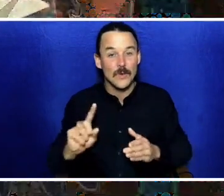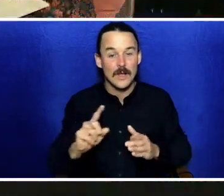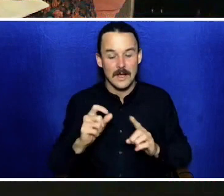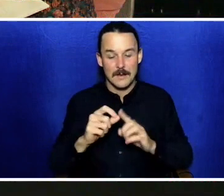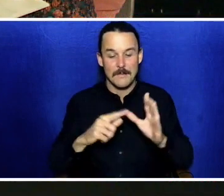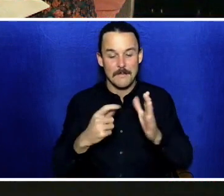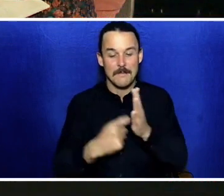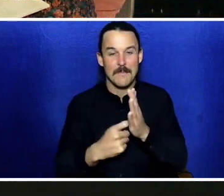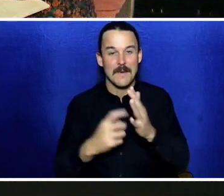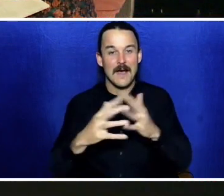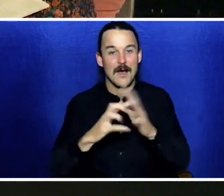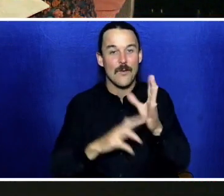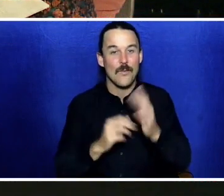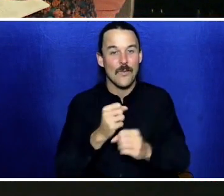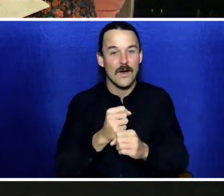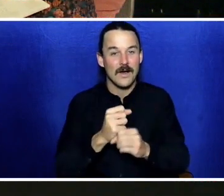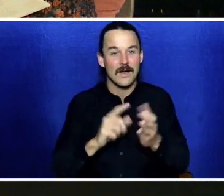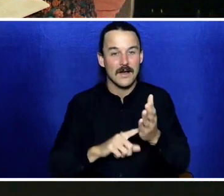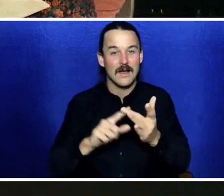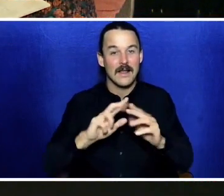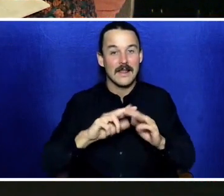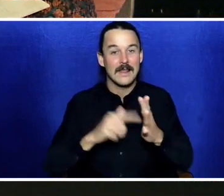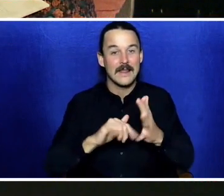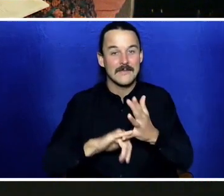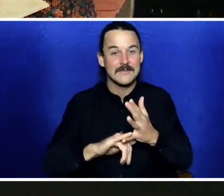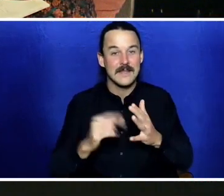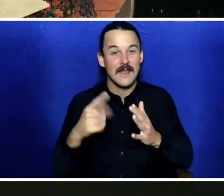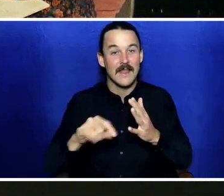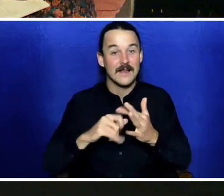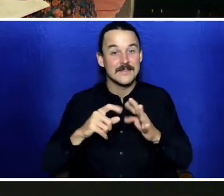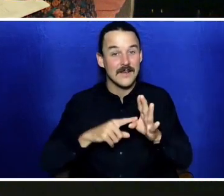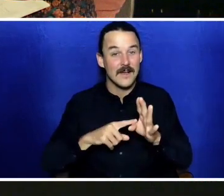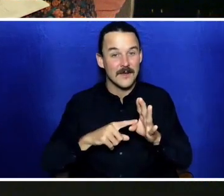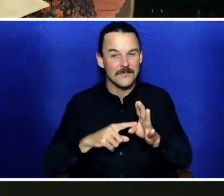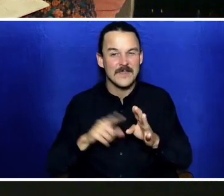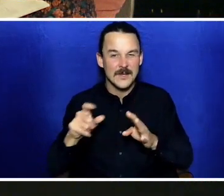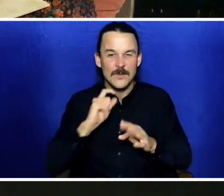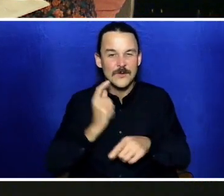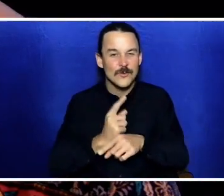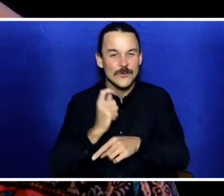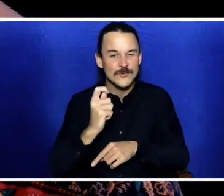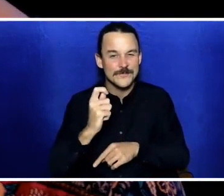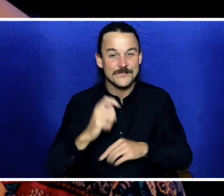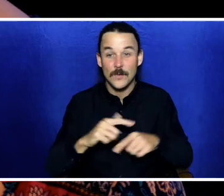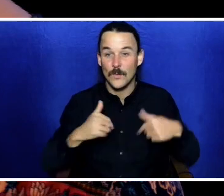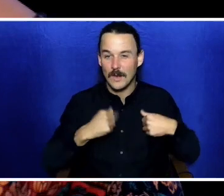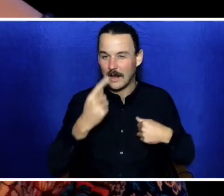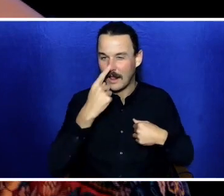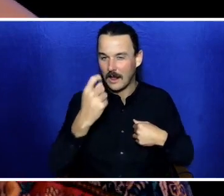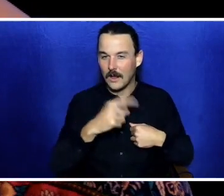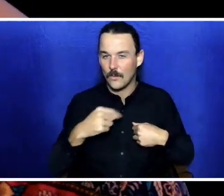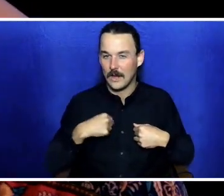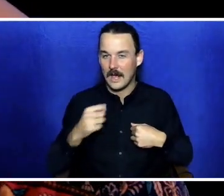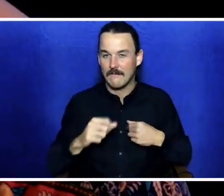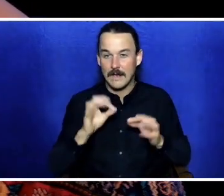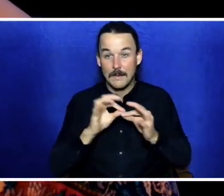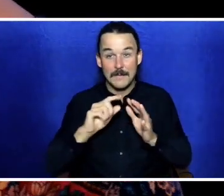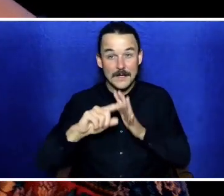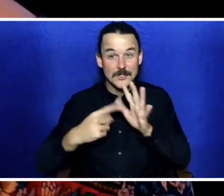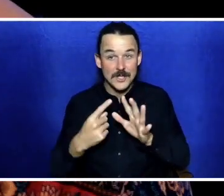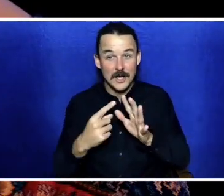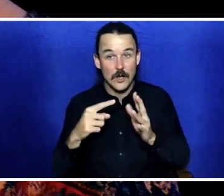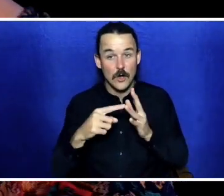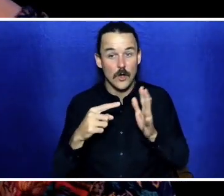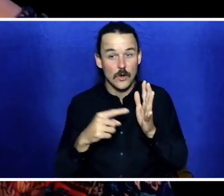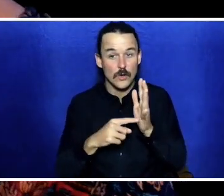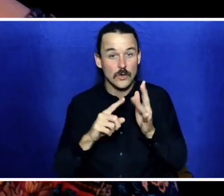very fortunate to have secured two incredible artists, BJ O'Toole, who will design the cultural designs for the